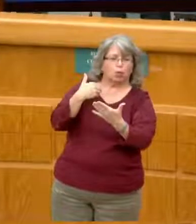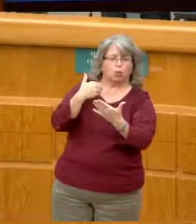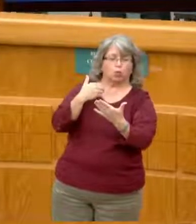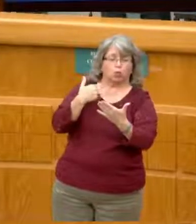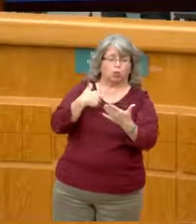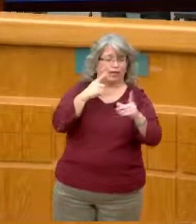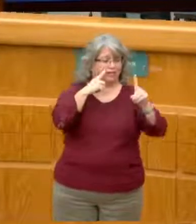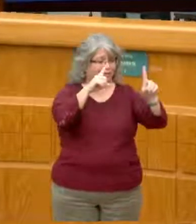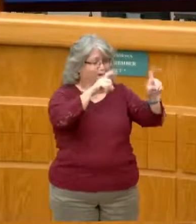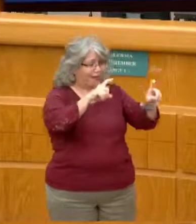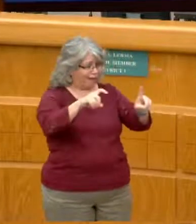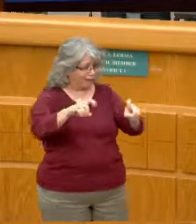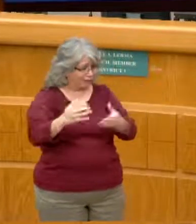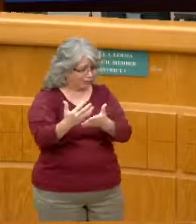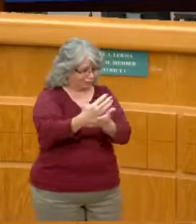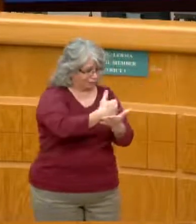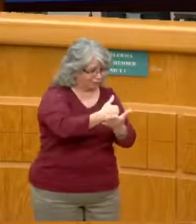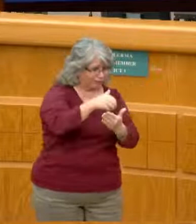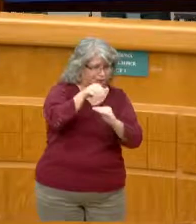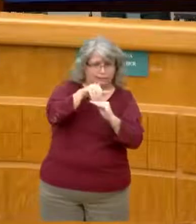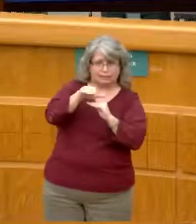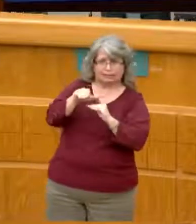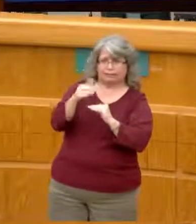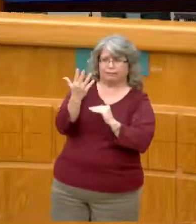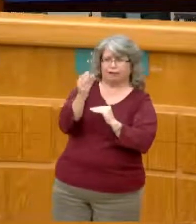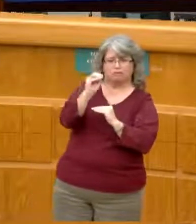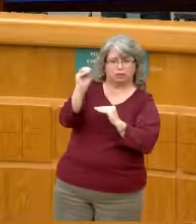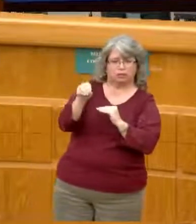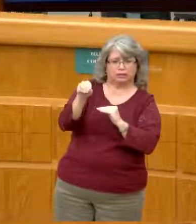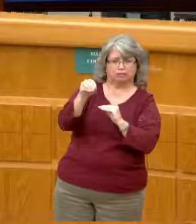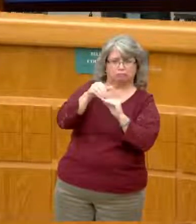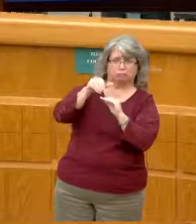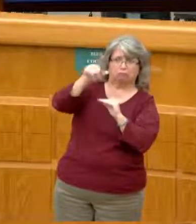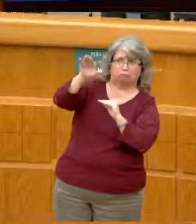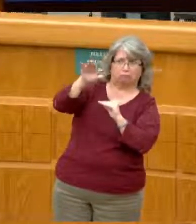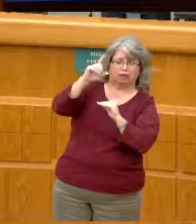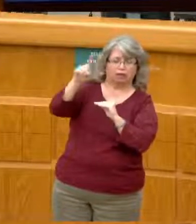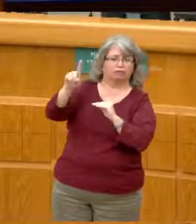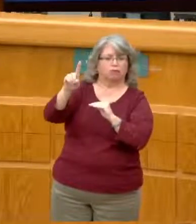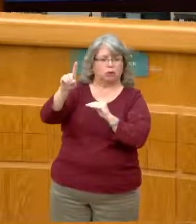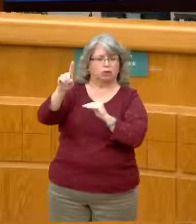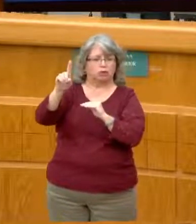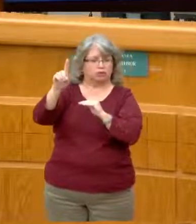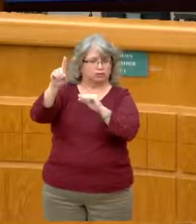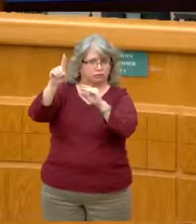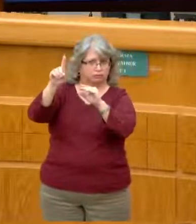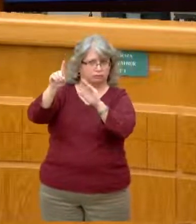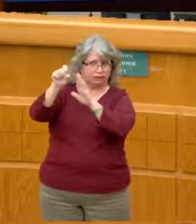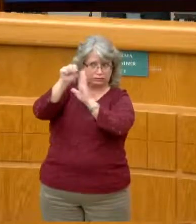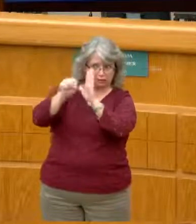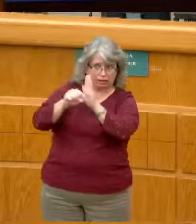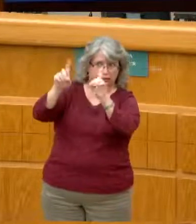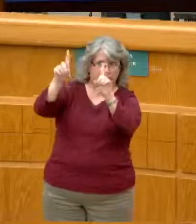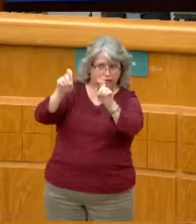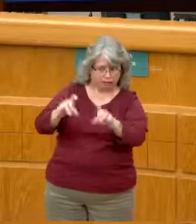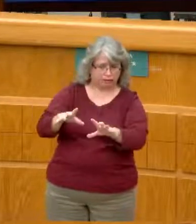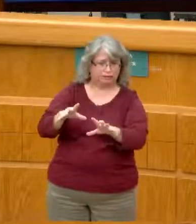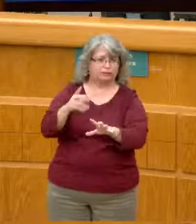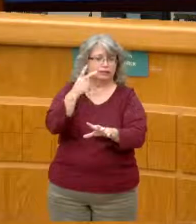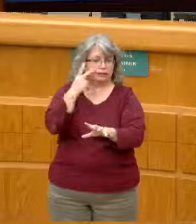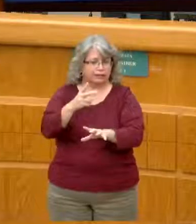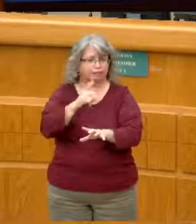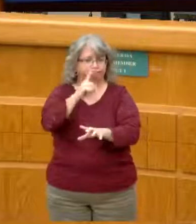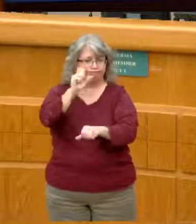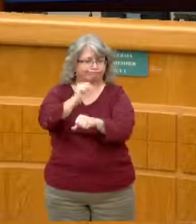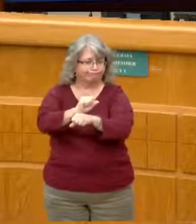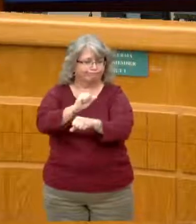we collected. Other places are also sending off some of their own, 5% of what they gather of their positives. So as we get